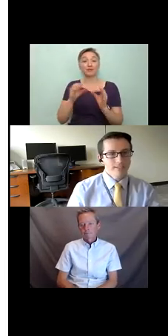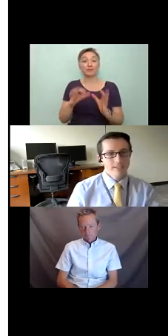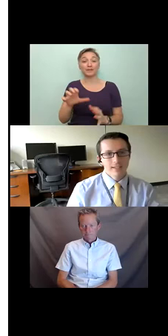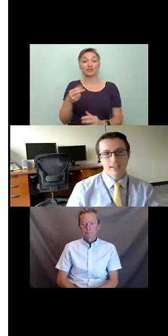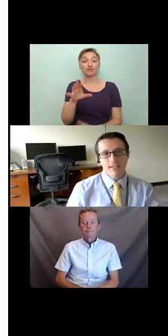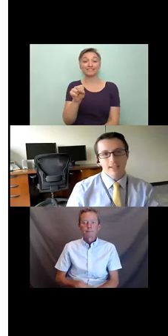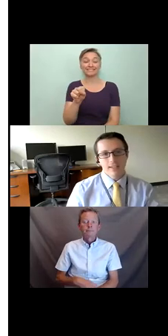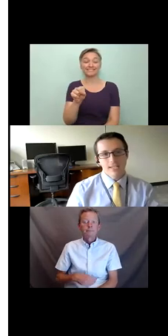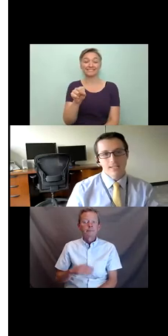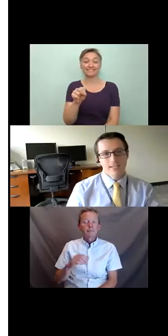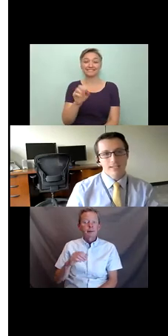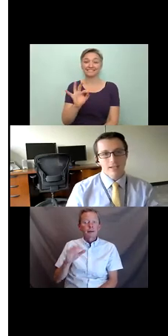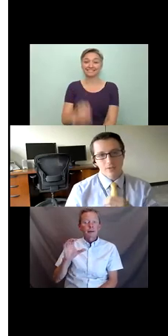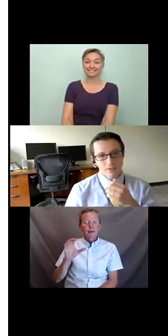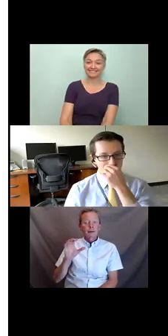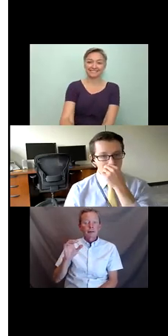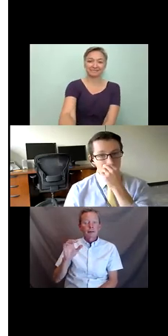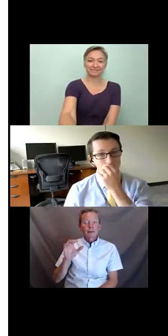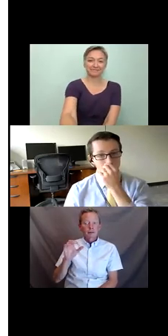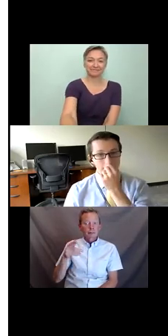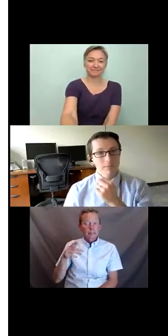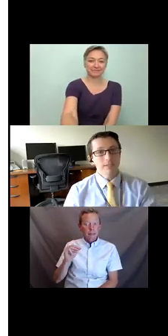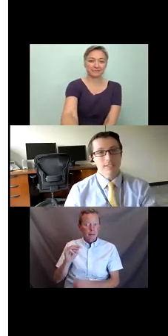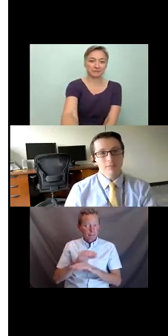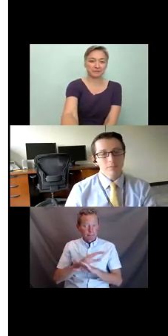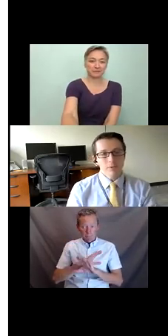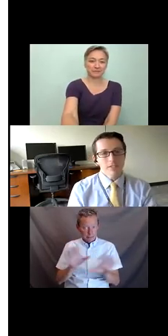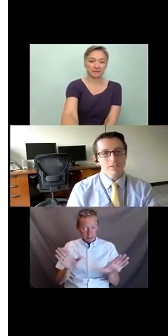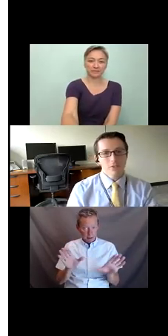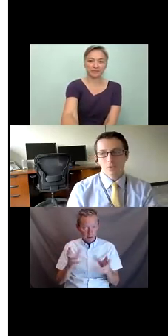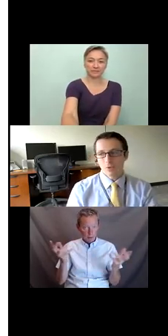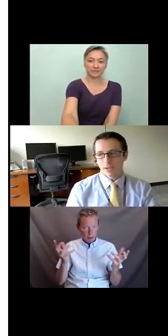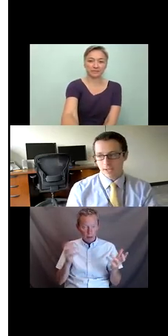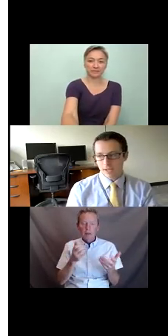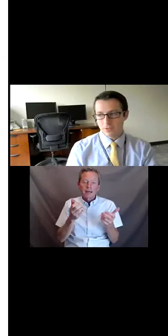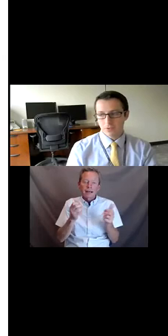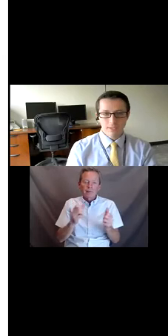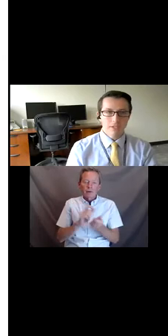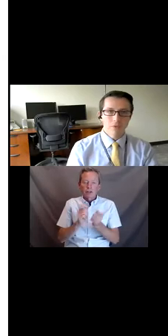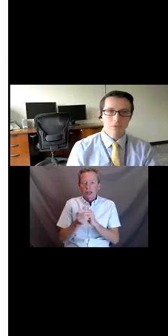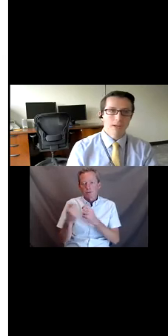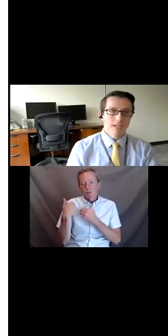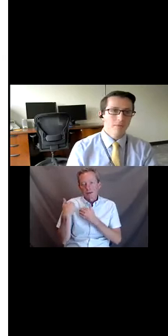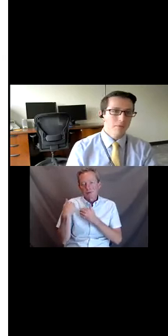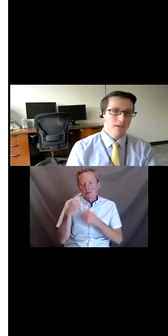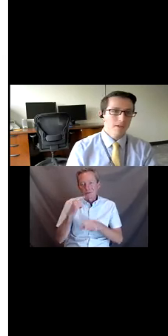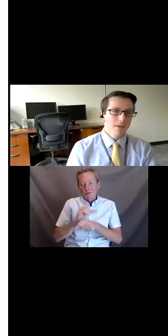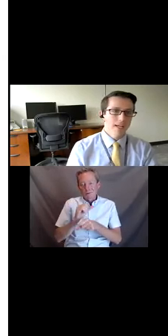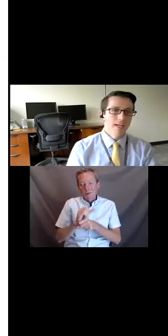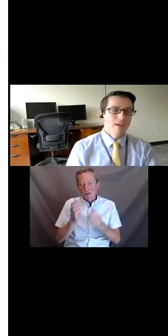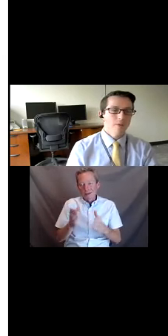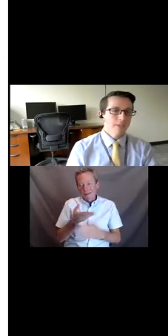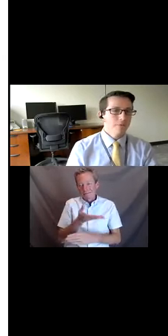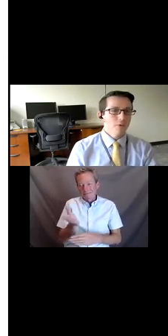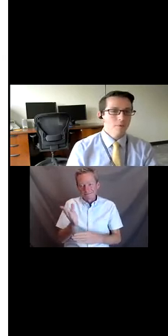it isn't, is an effort to change the responsibilities of employees. So certainly we don't want anyone to walk